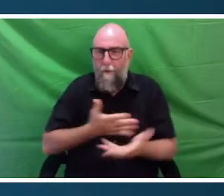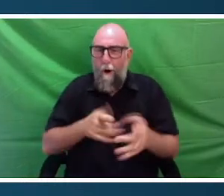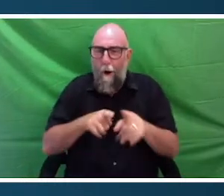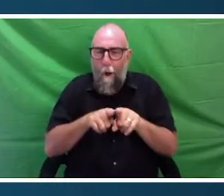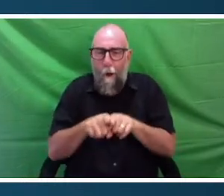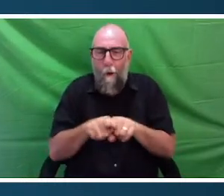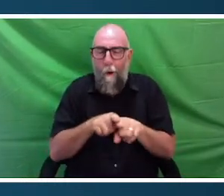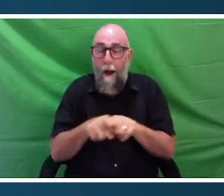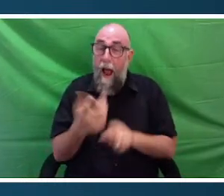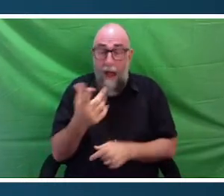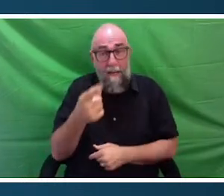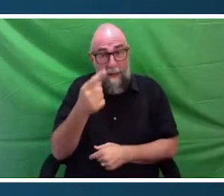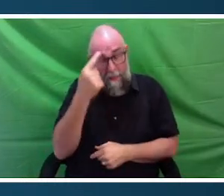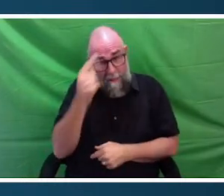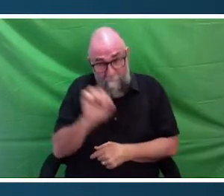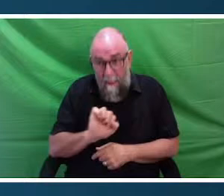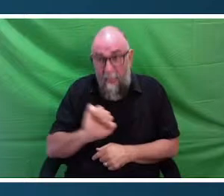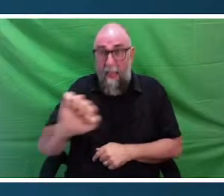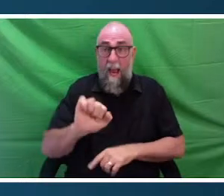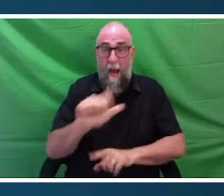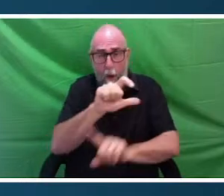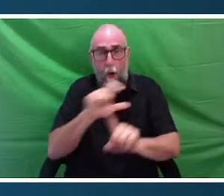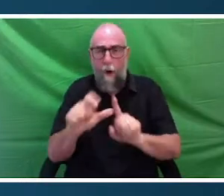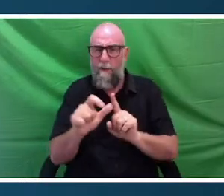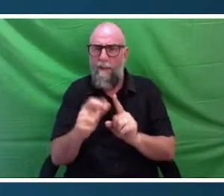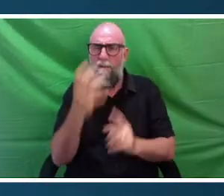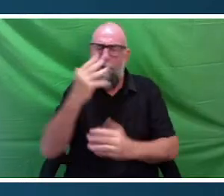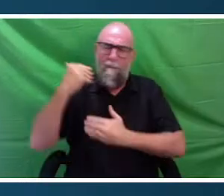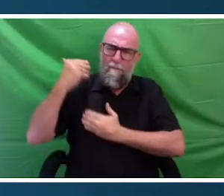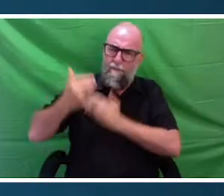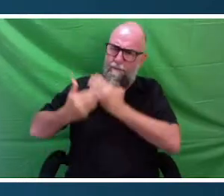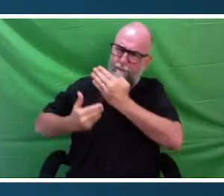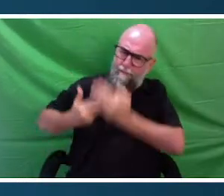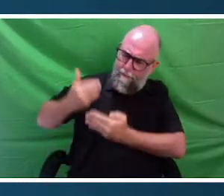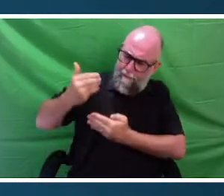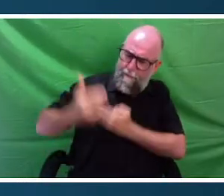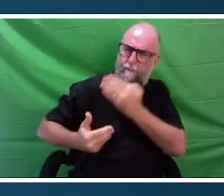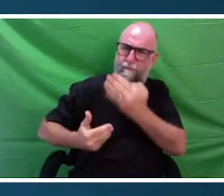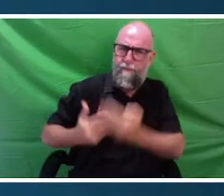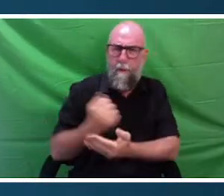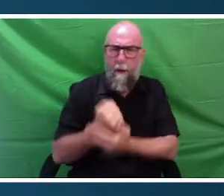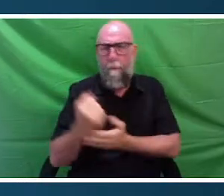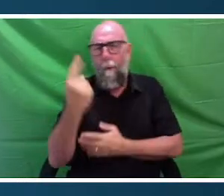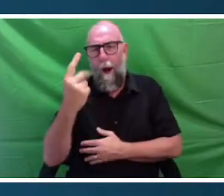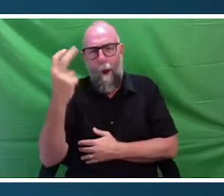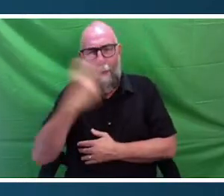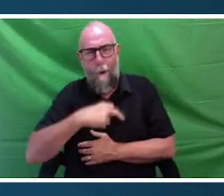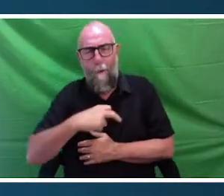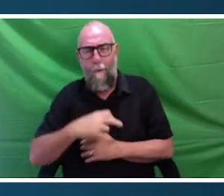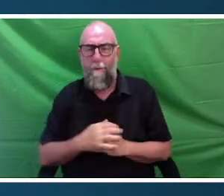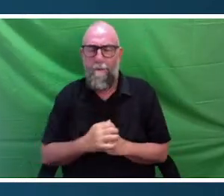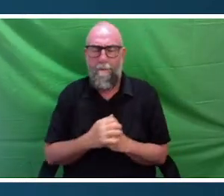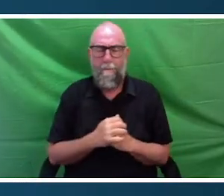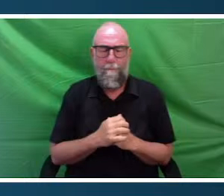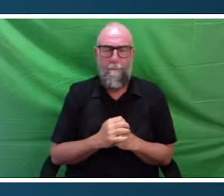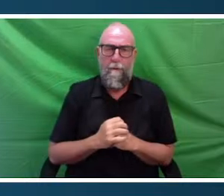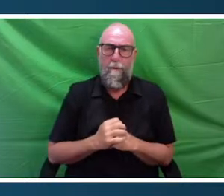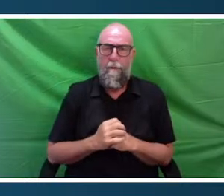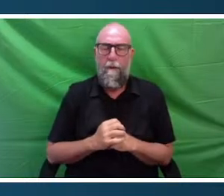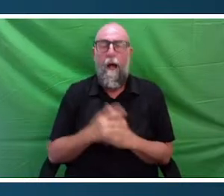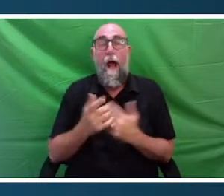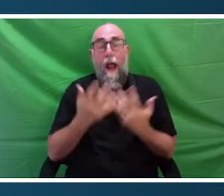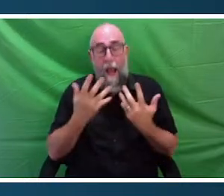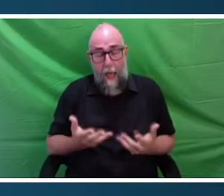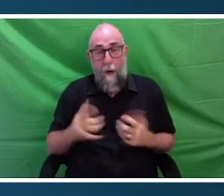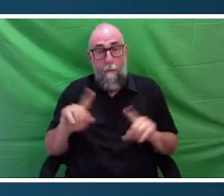the oldest continuing cultures in human history. Before I delve into the subject, allow me to tell you